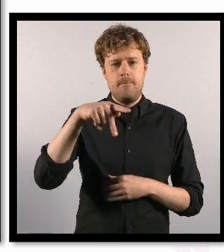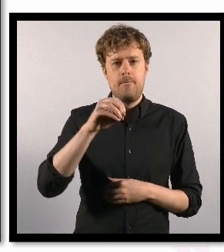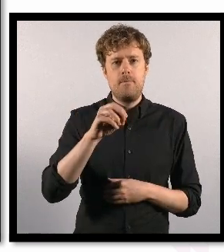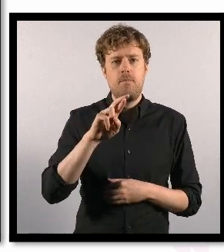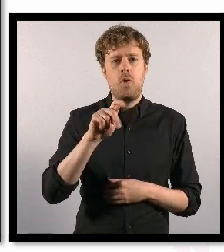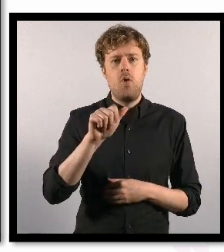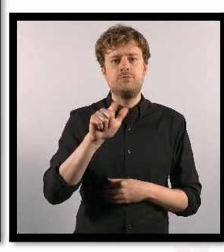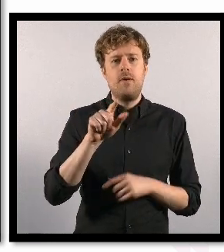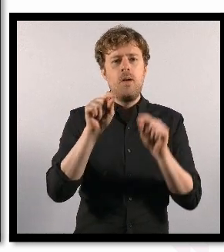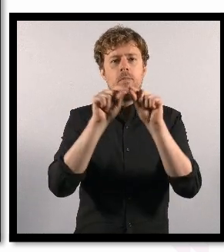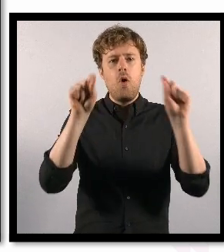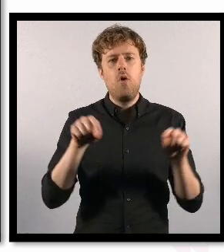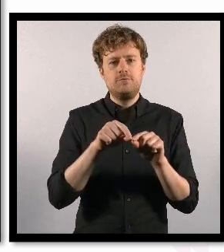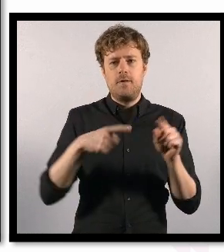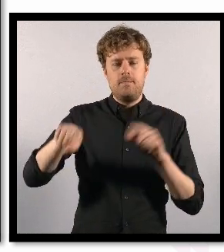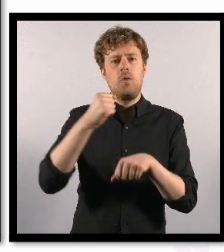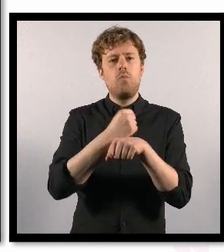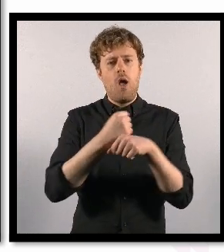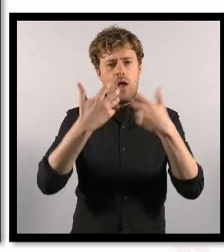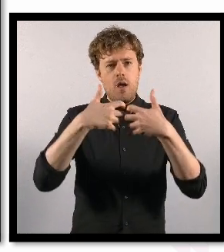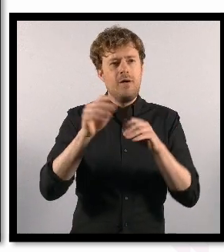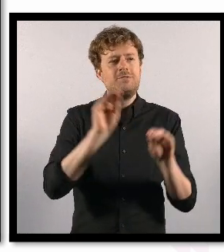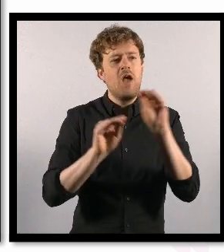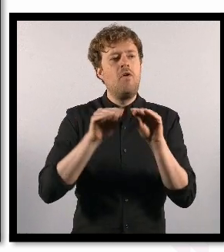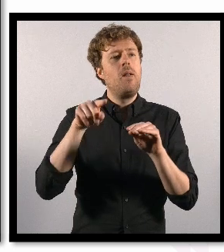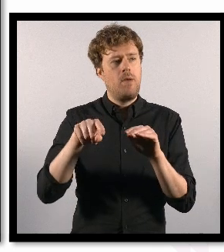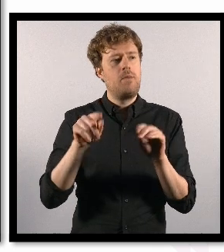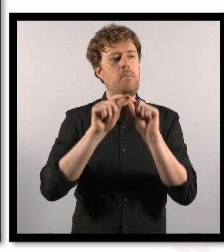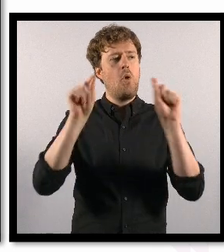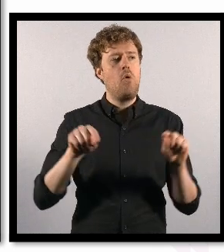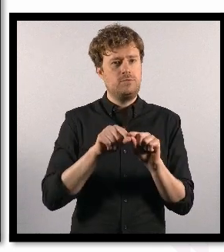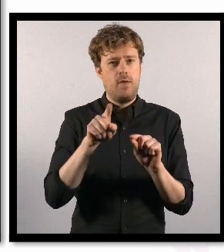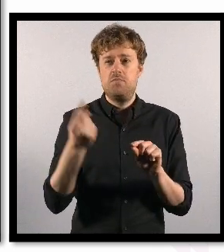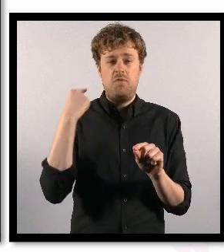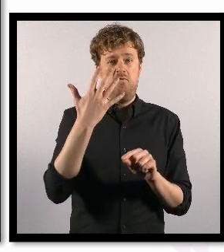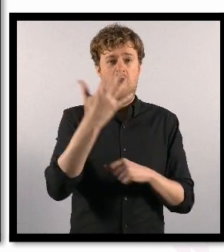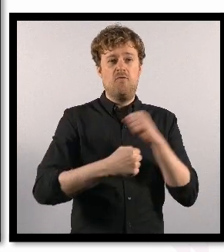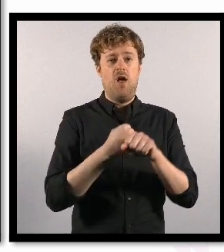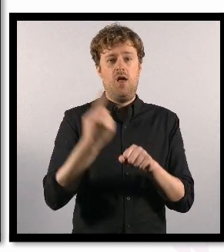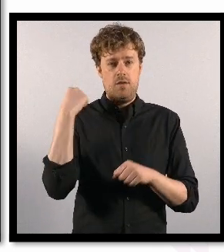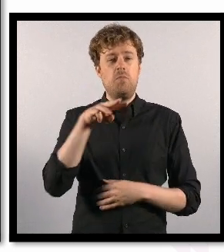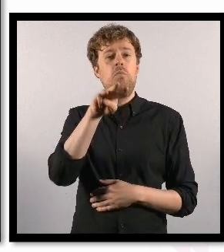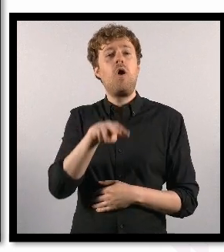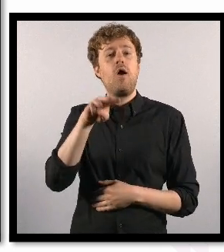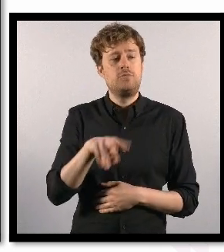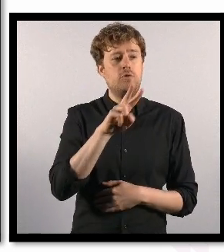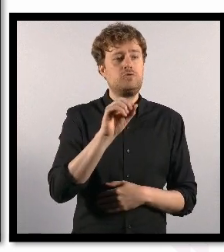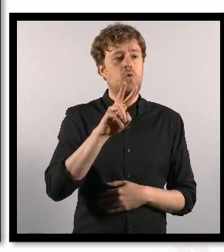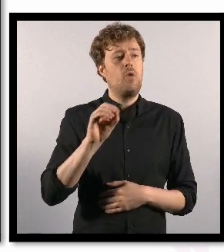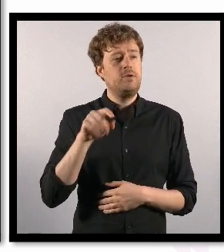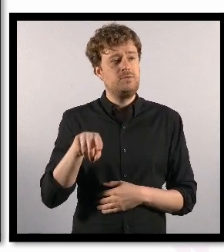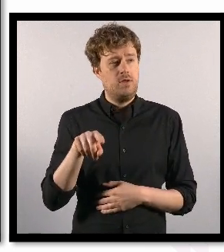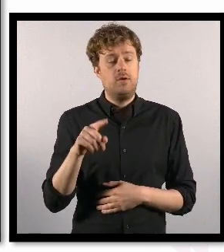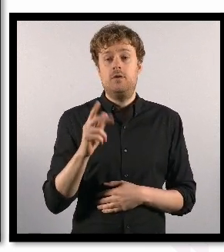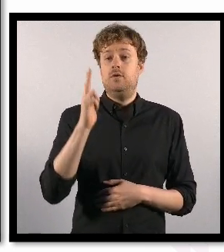their internal developer platform, or IDP. Within Spotify, it's used by over 700 R&D squads